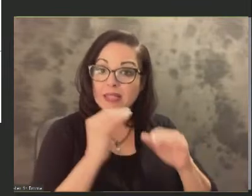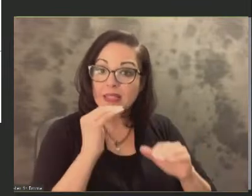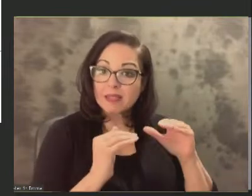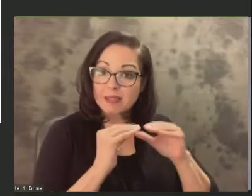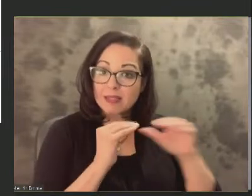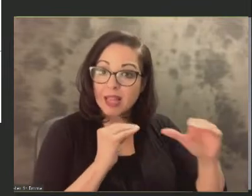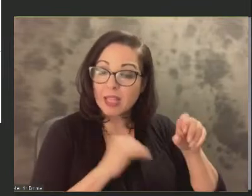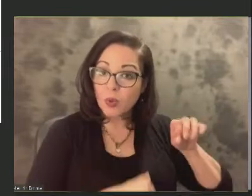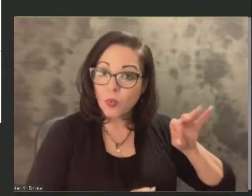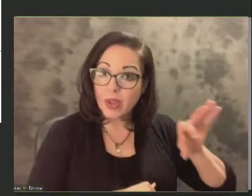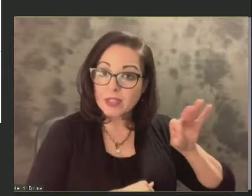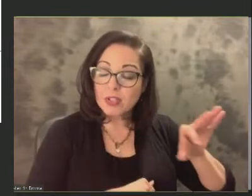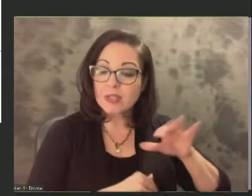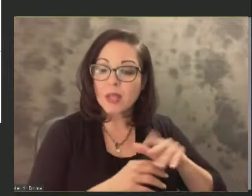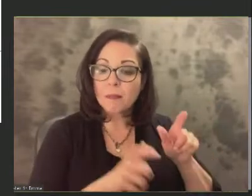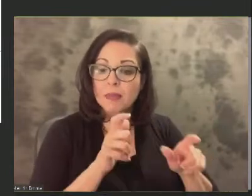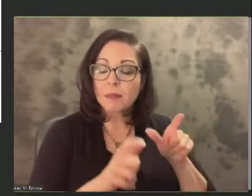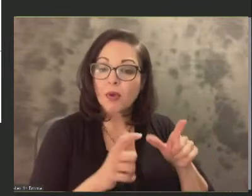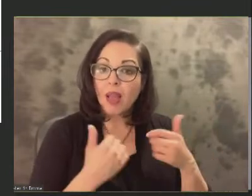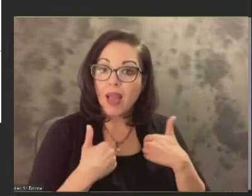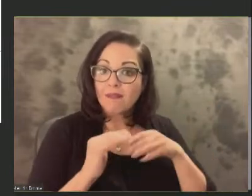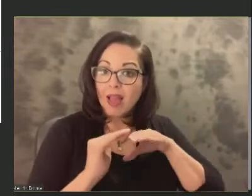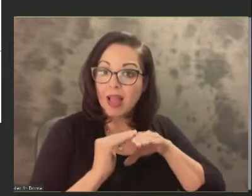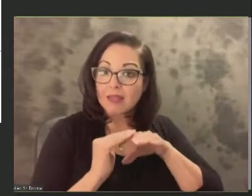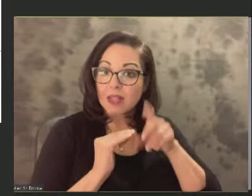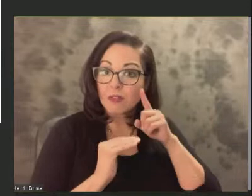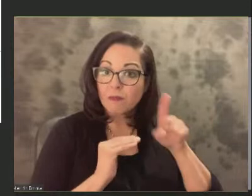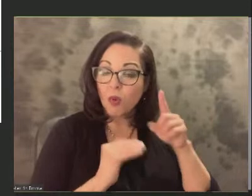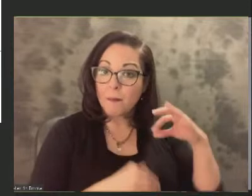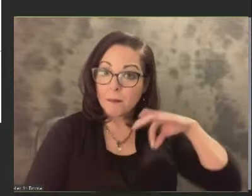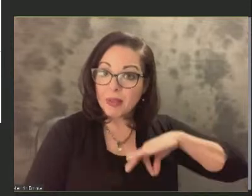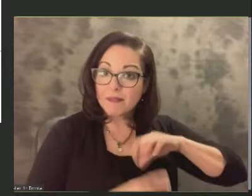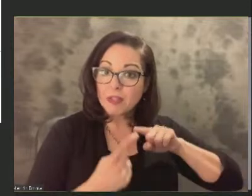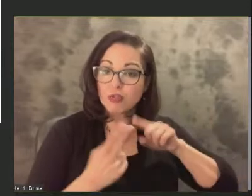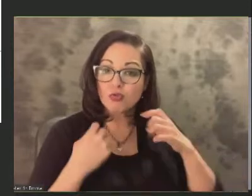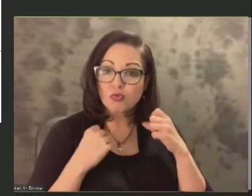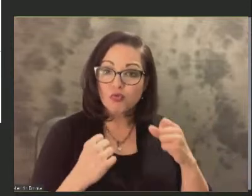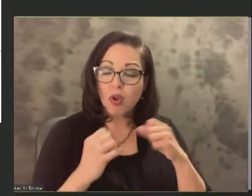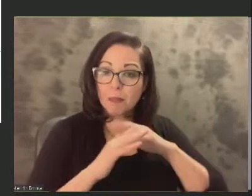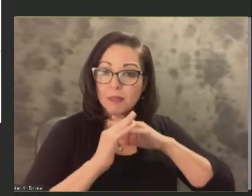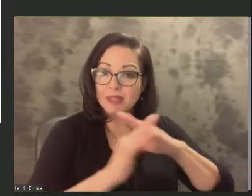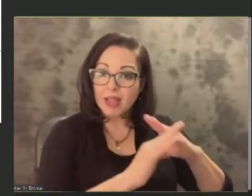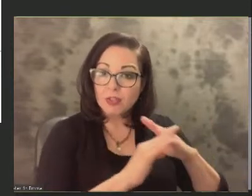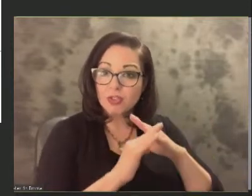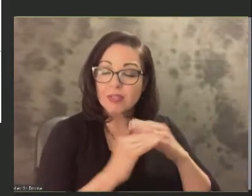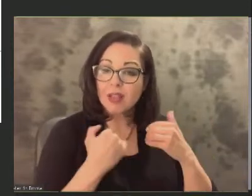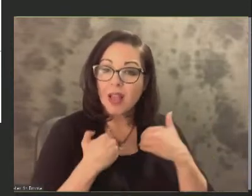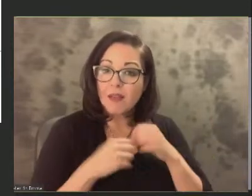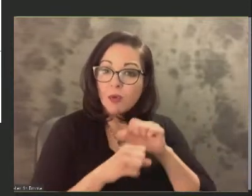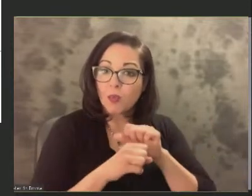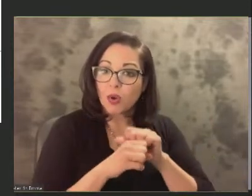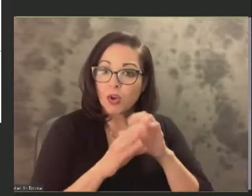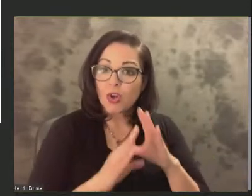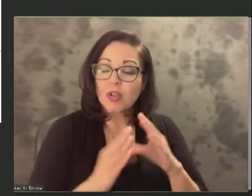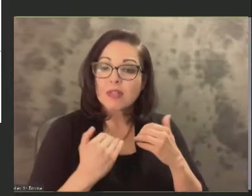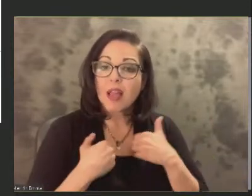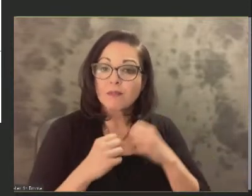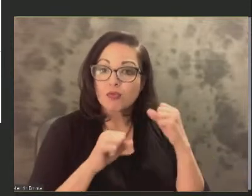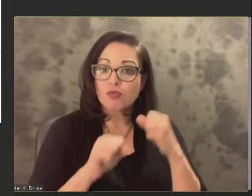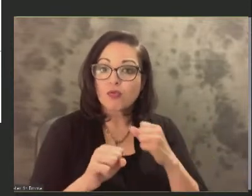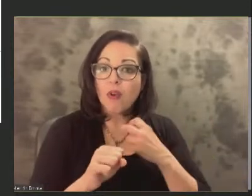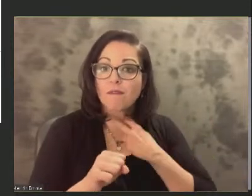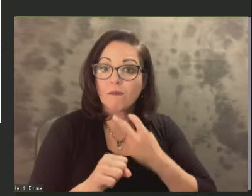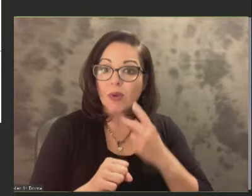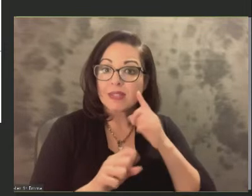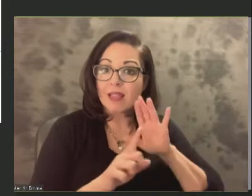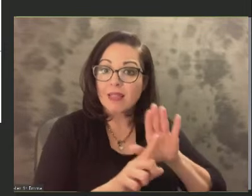people having access to benefits, strong protections, and have workers to have a strong voice in their